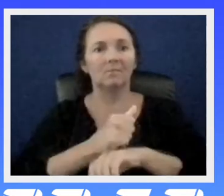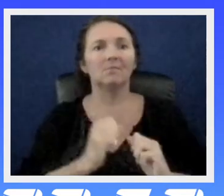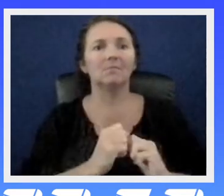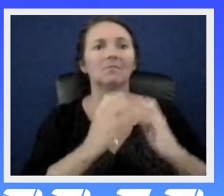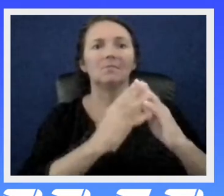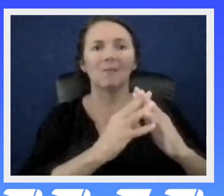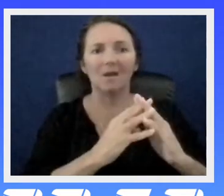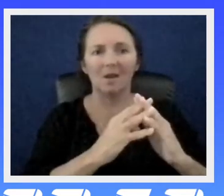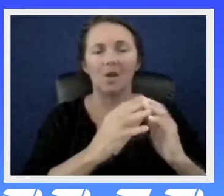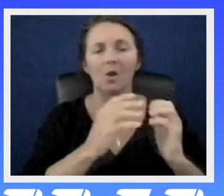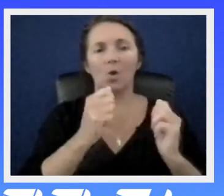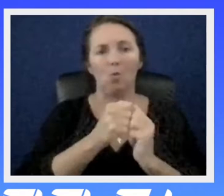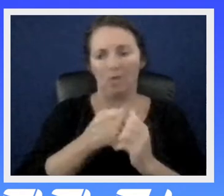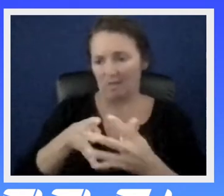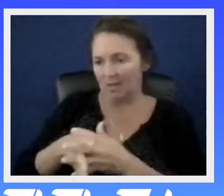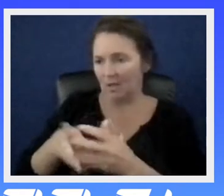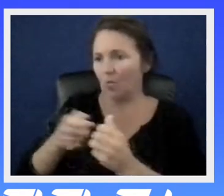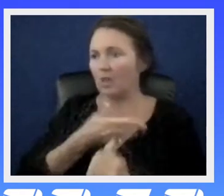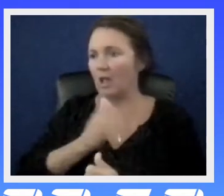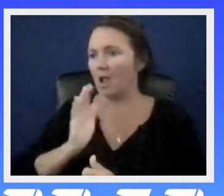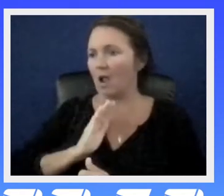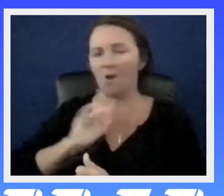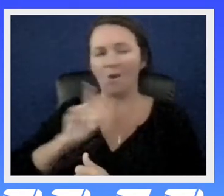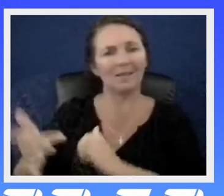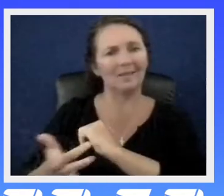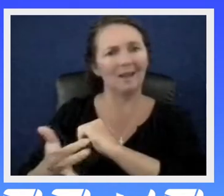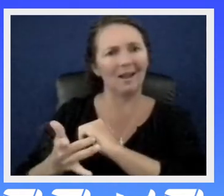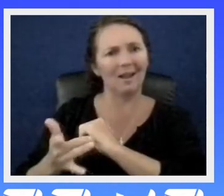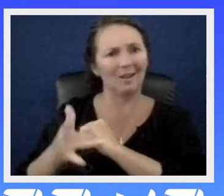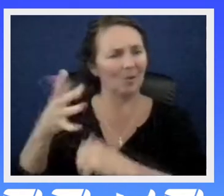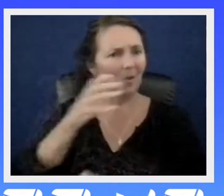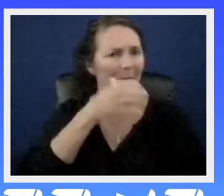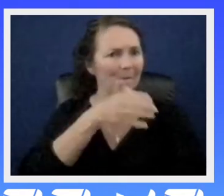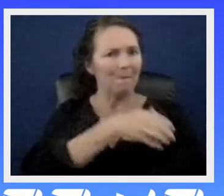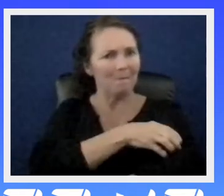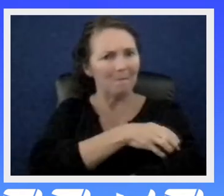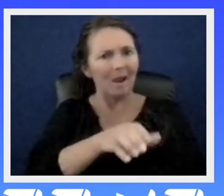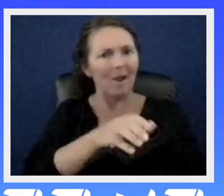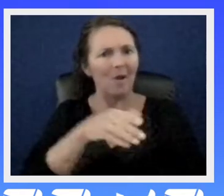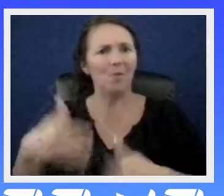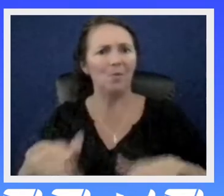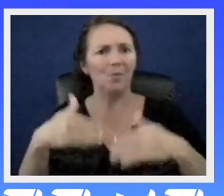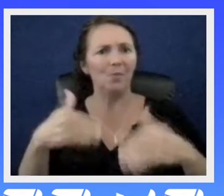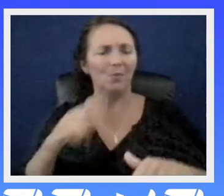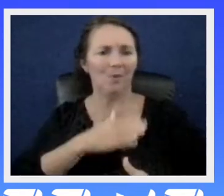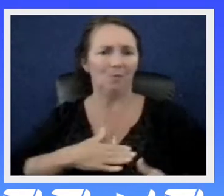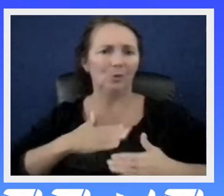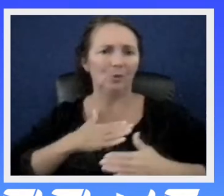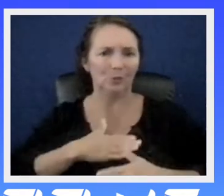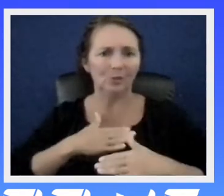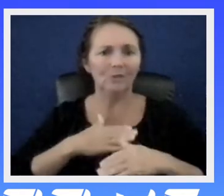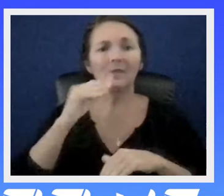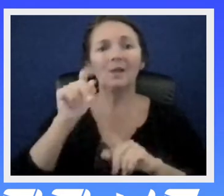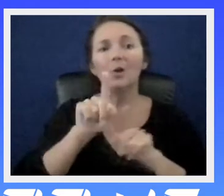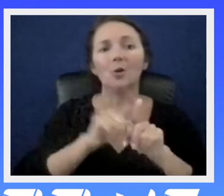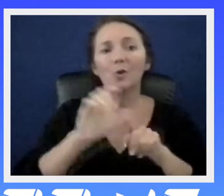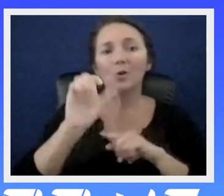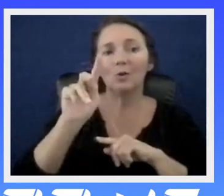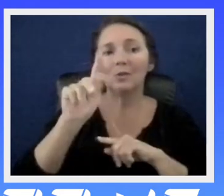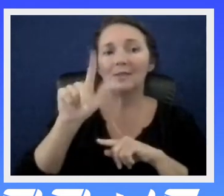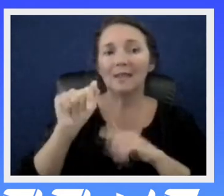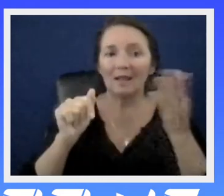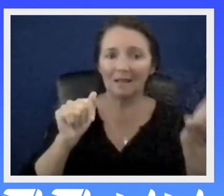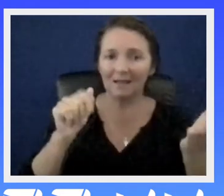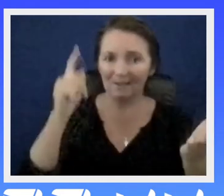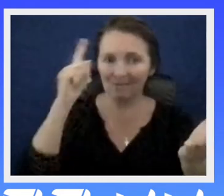the technology that we use. So that was powerful. Just want to thank you for how you're hoping. And then Cristela, to you for your facilitation. This is